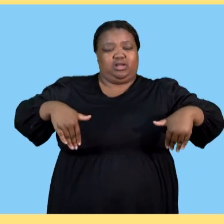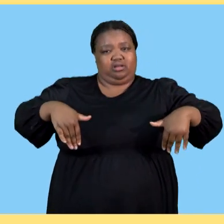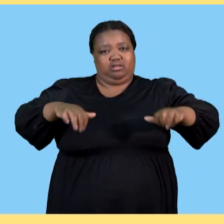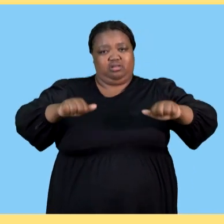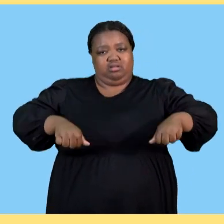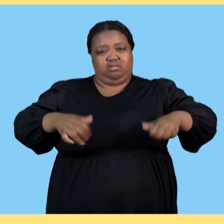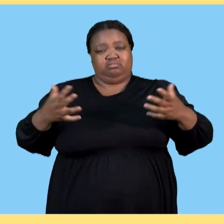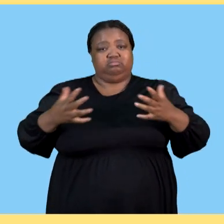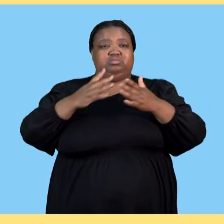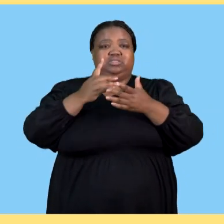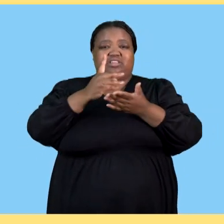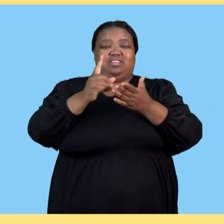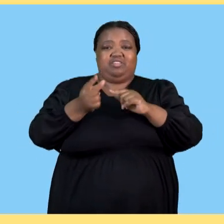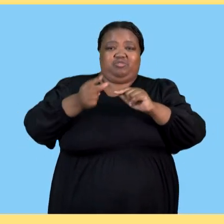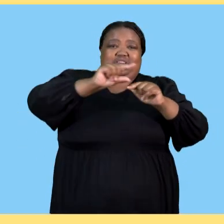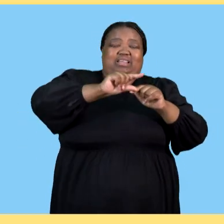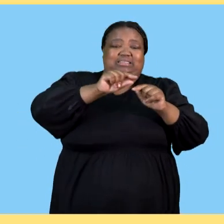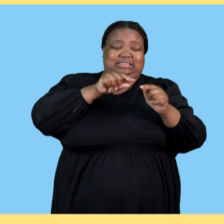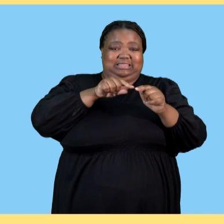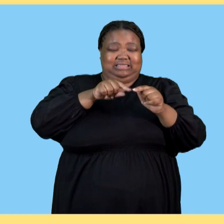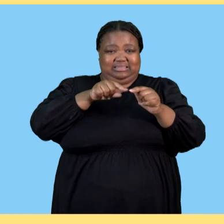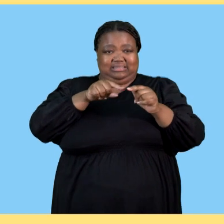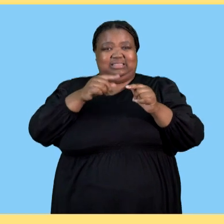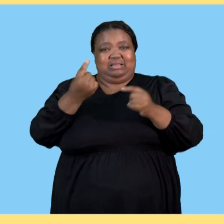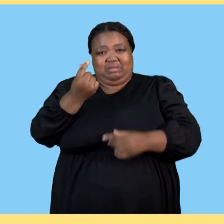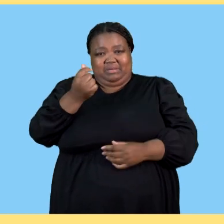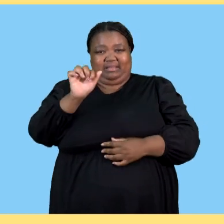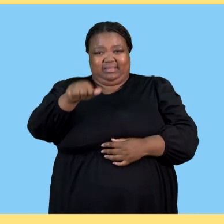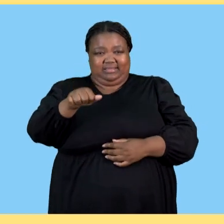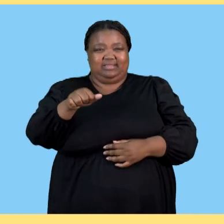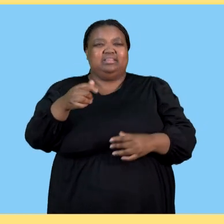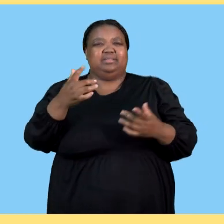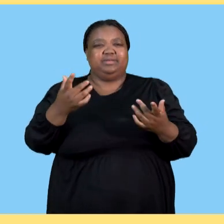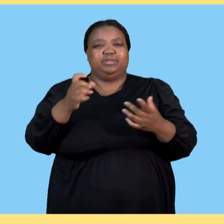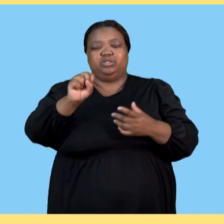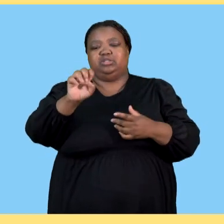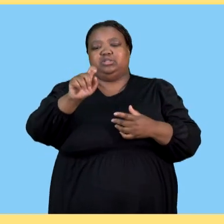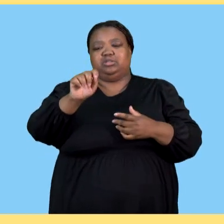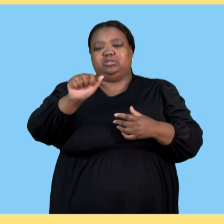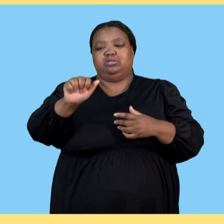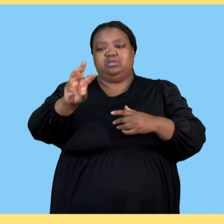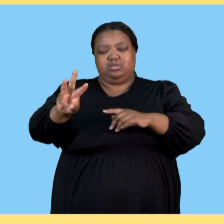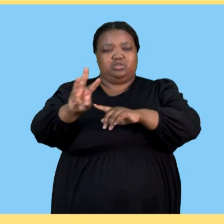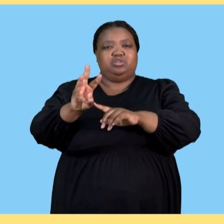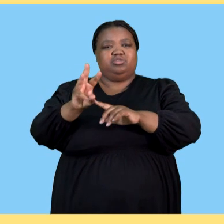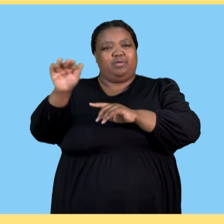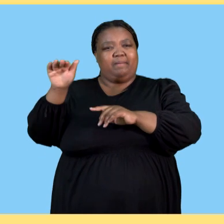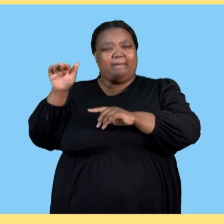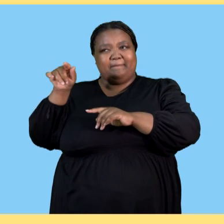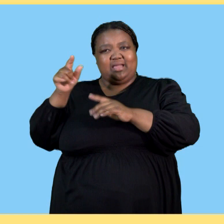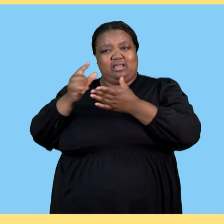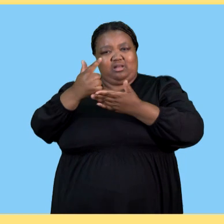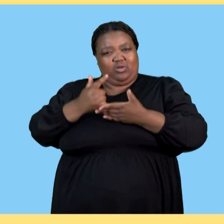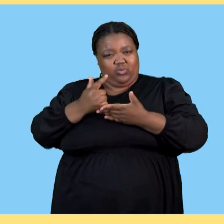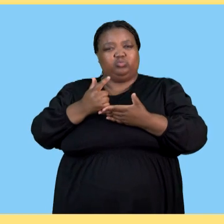books. Interest is capitalized. The loan statement received from Store Bank reflected the following. There is the